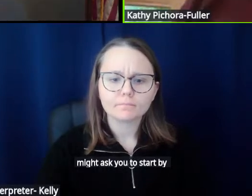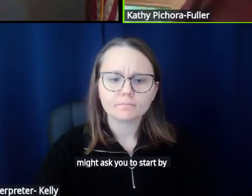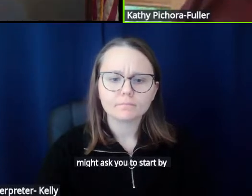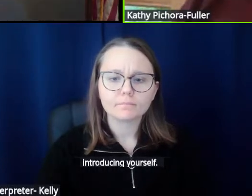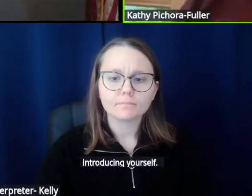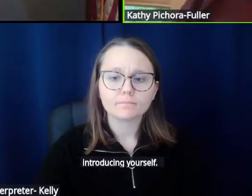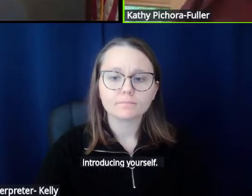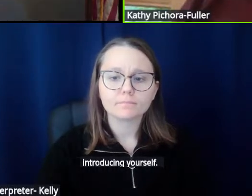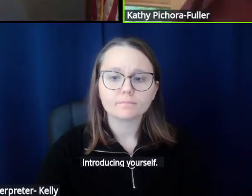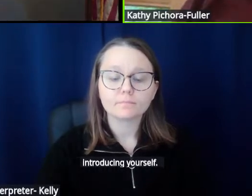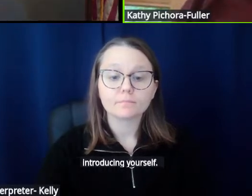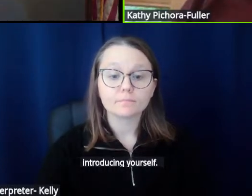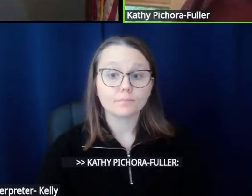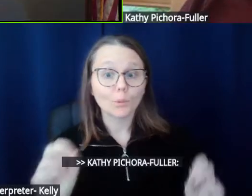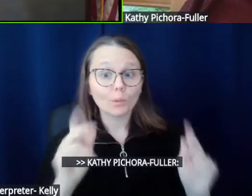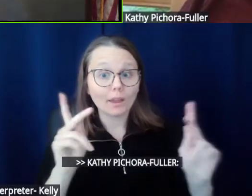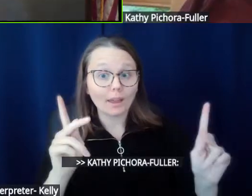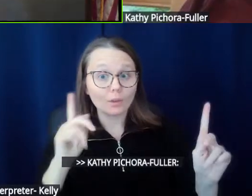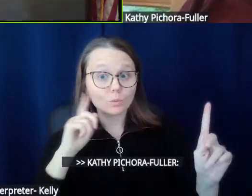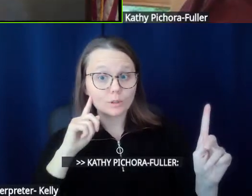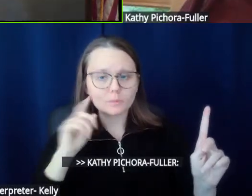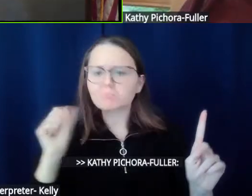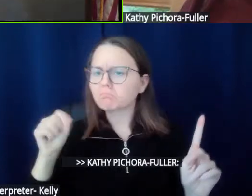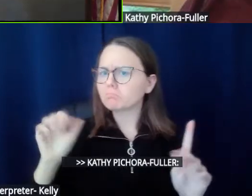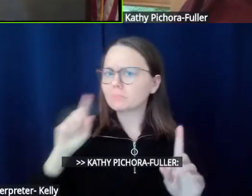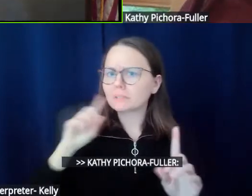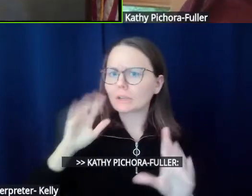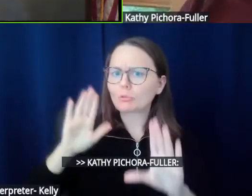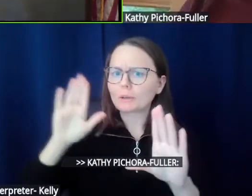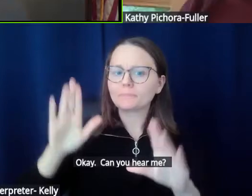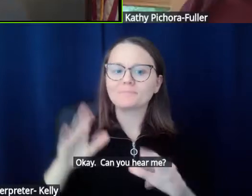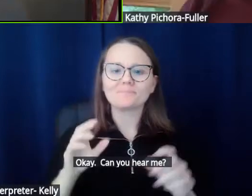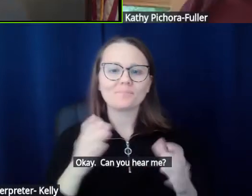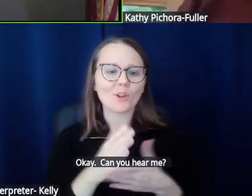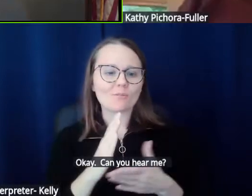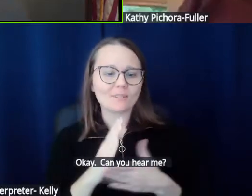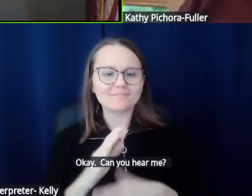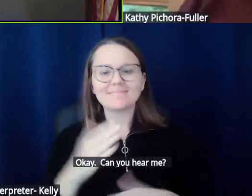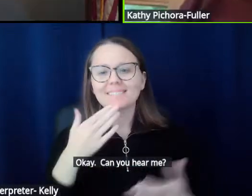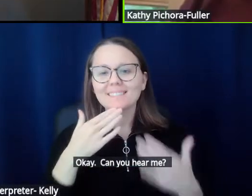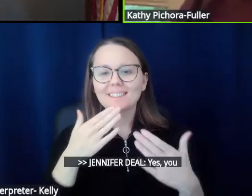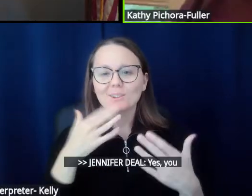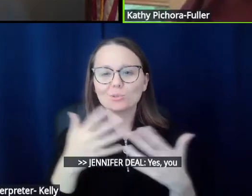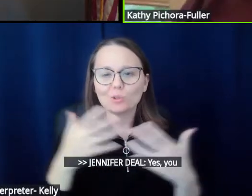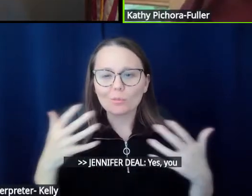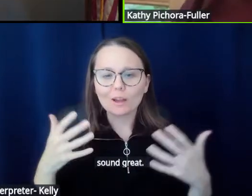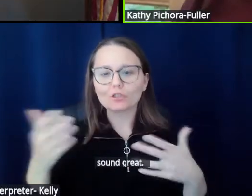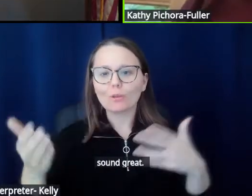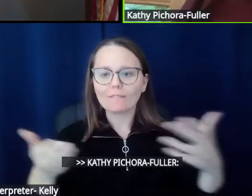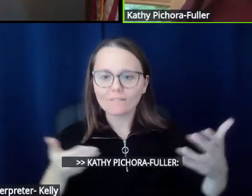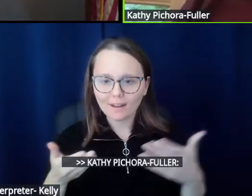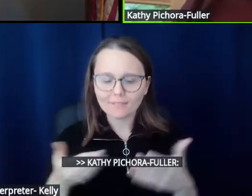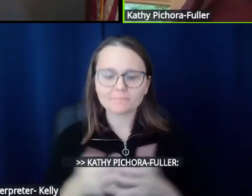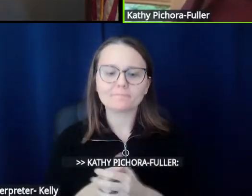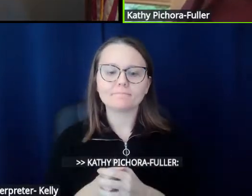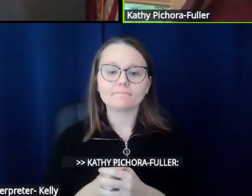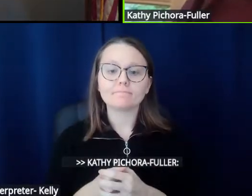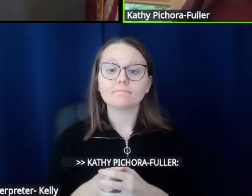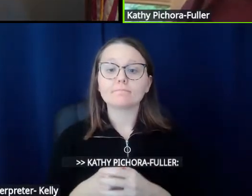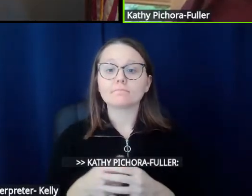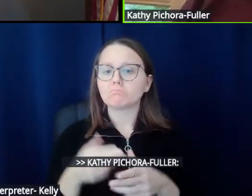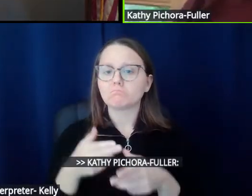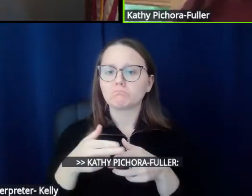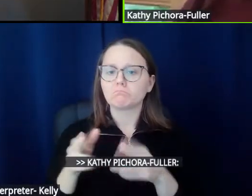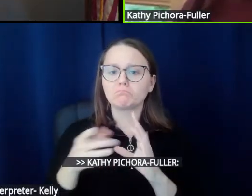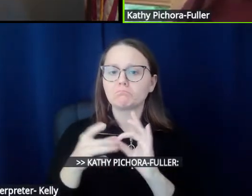Okay, can you hear me? Yep, you sound great. All right. Well, thank you so much for inviting me. And I'll just say off the